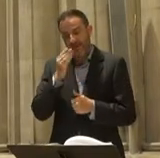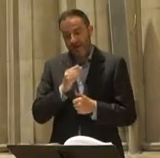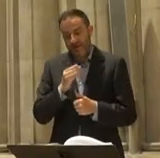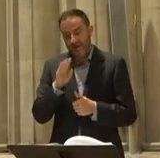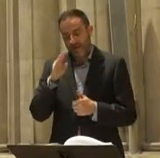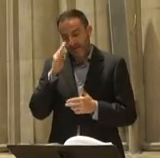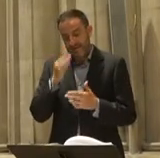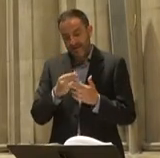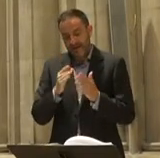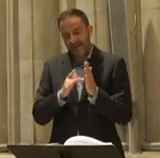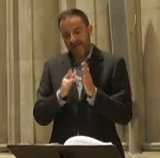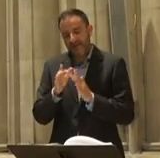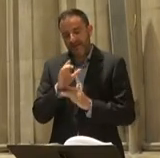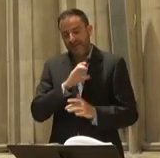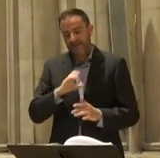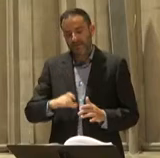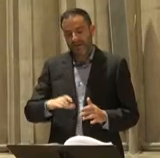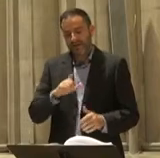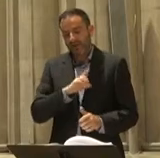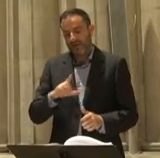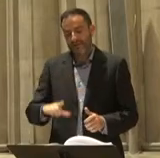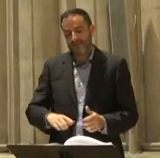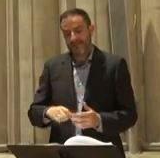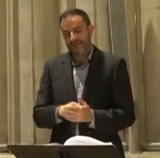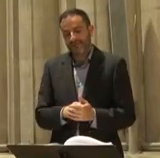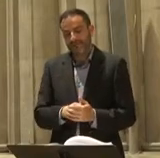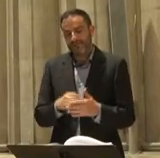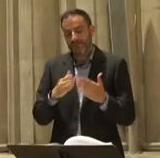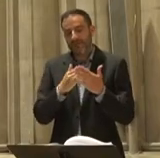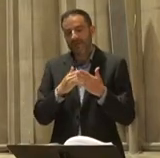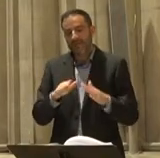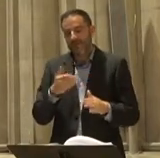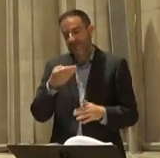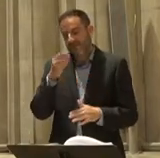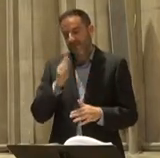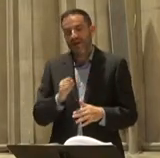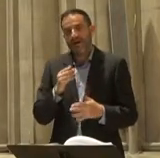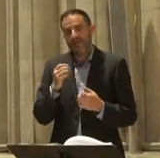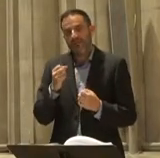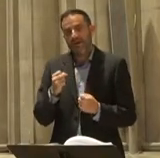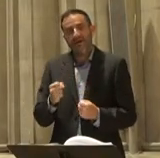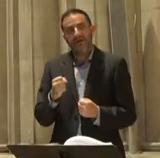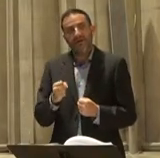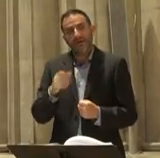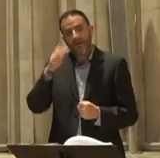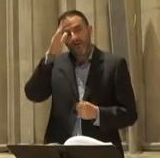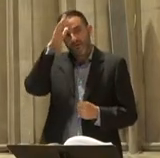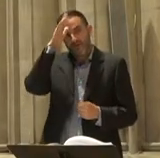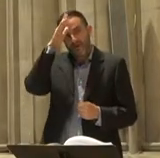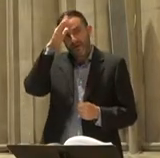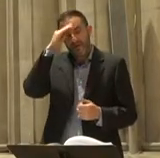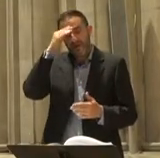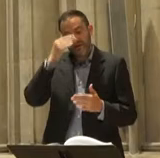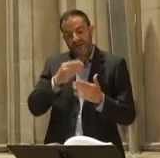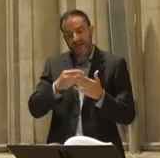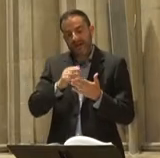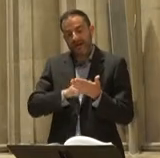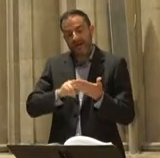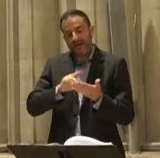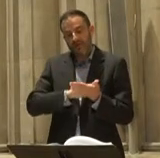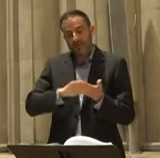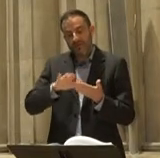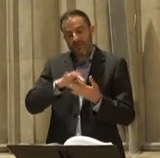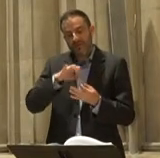of his Son, Jesus Christ our Lord. And the blessing of God Almighty, the Father, the Son, and the